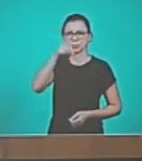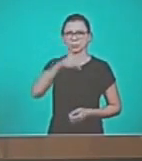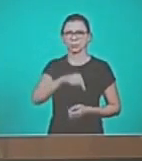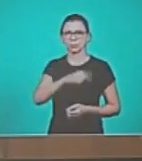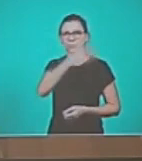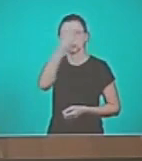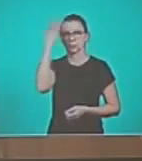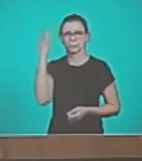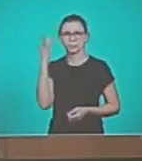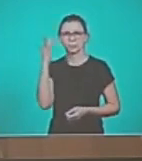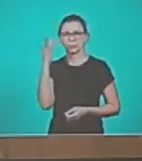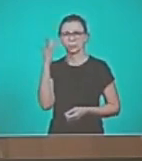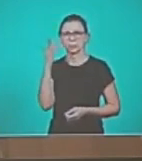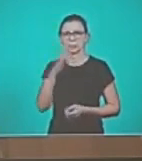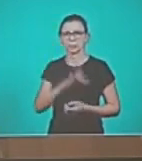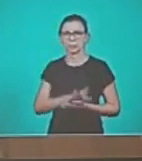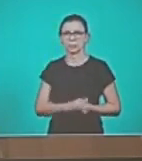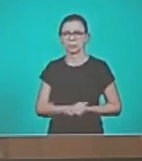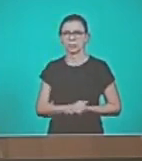are